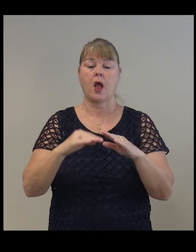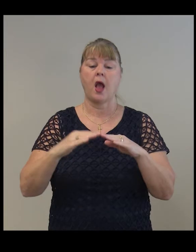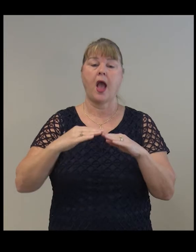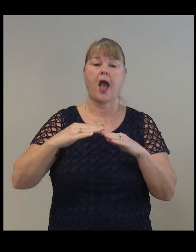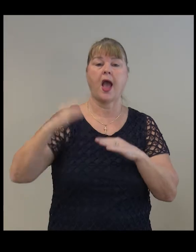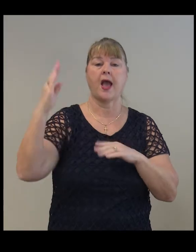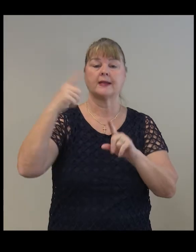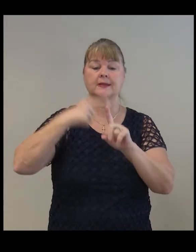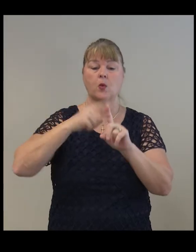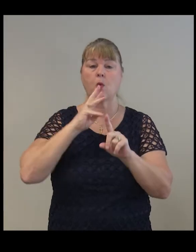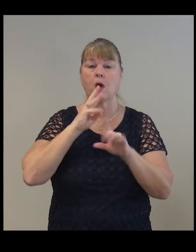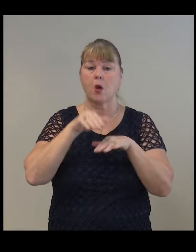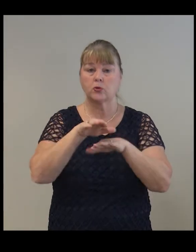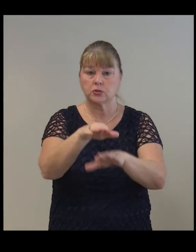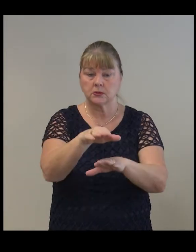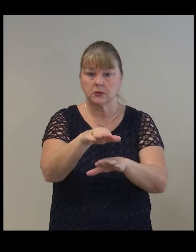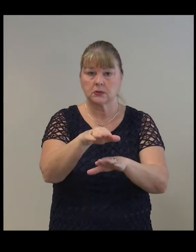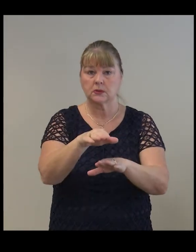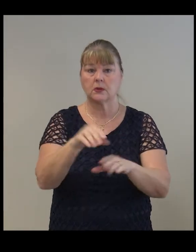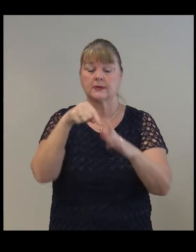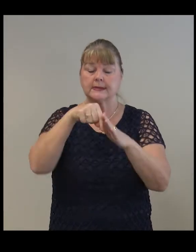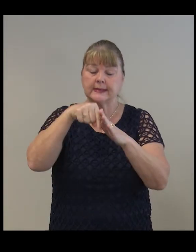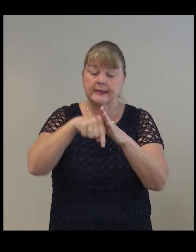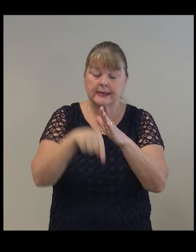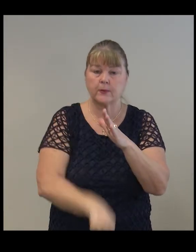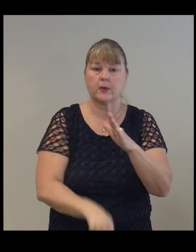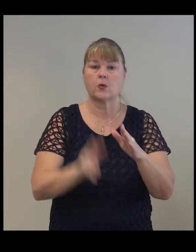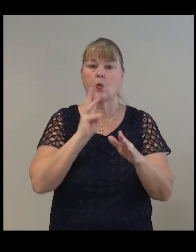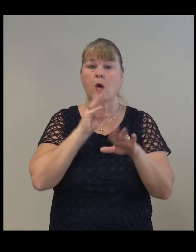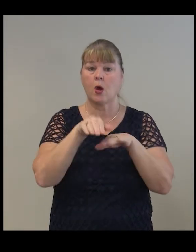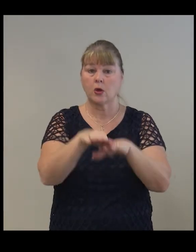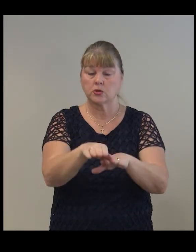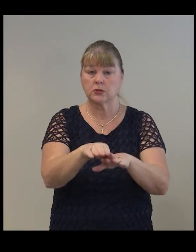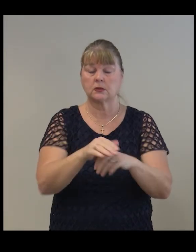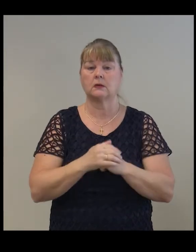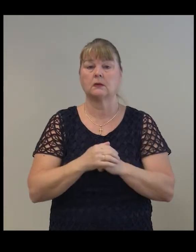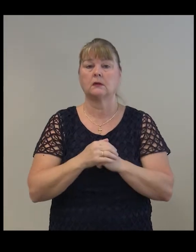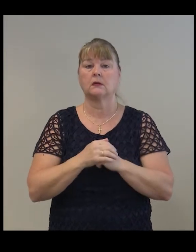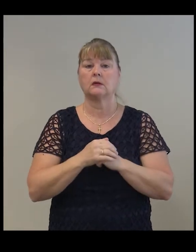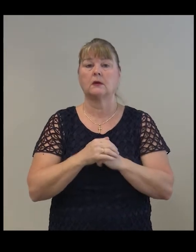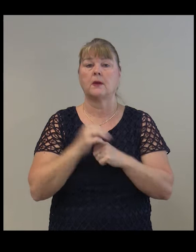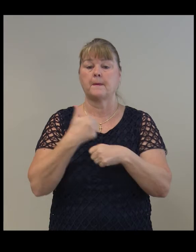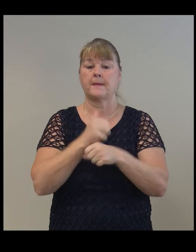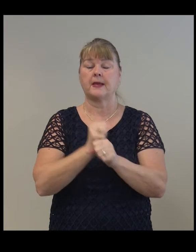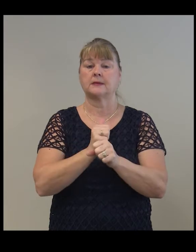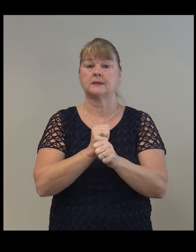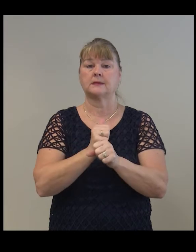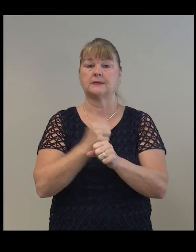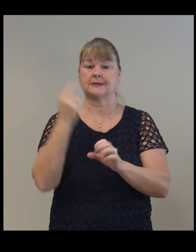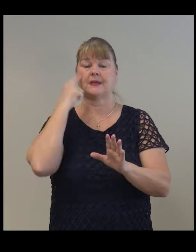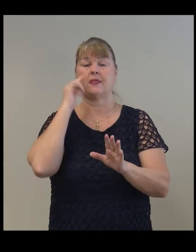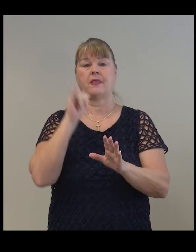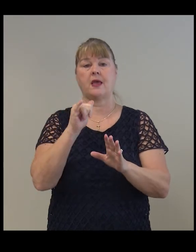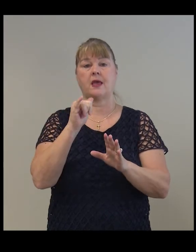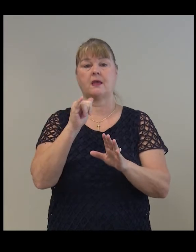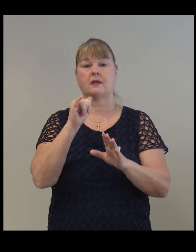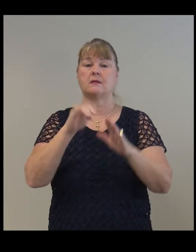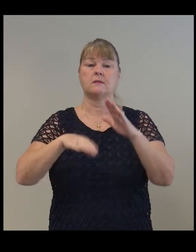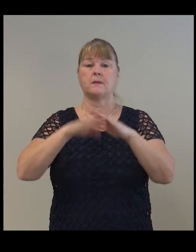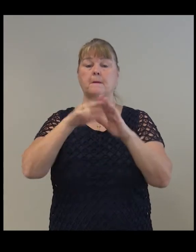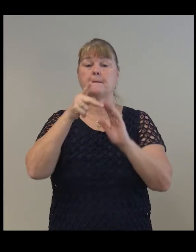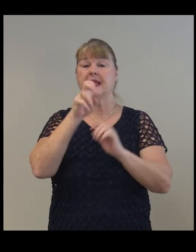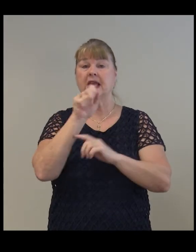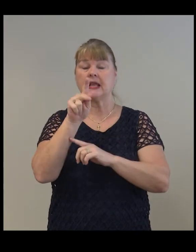actually sink down deep into those ocean waters, it makes sense that peak hurricane season is going to be in